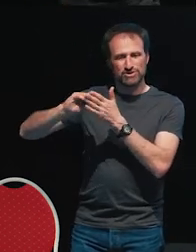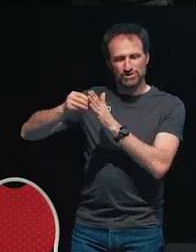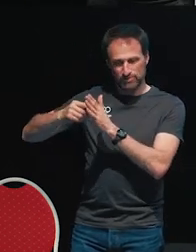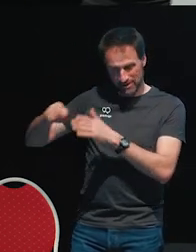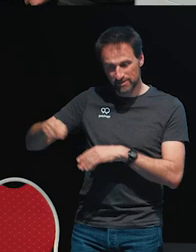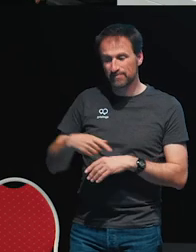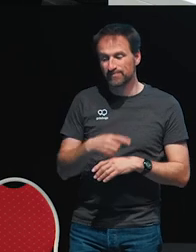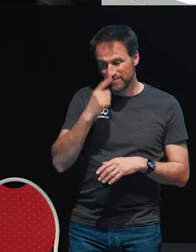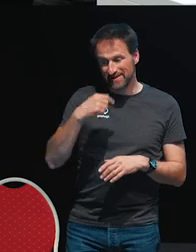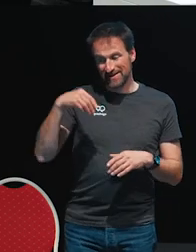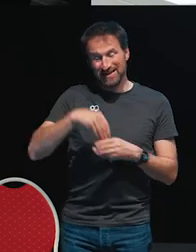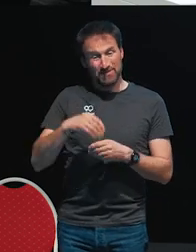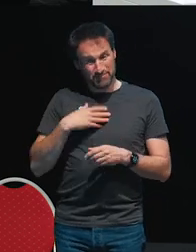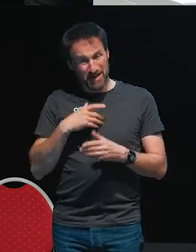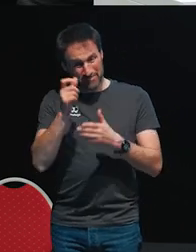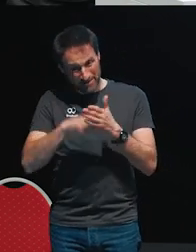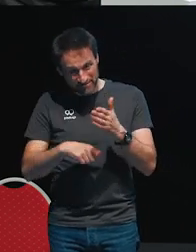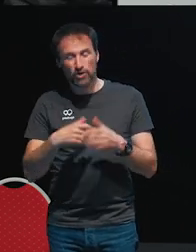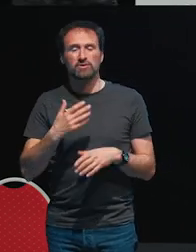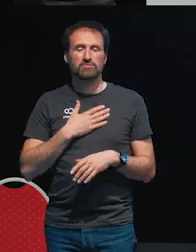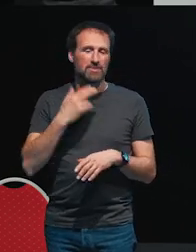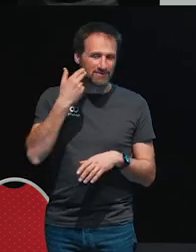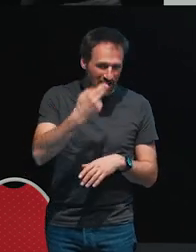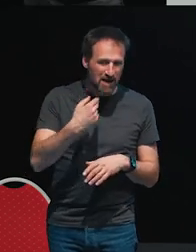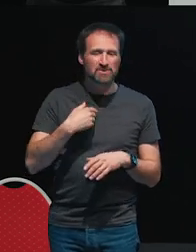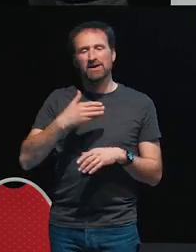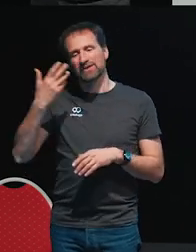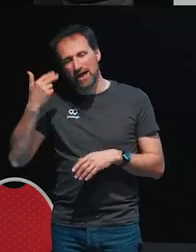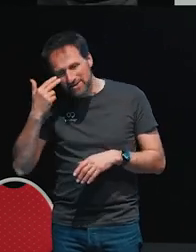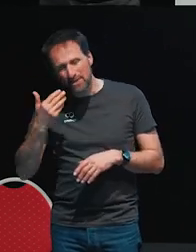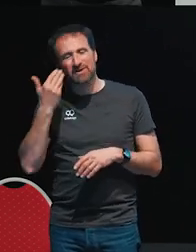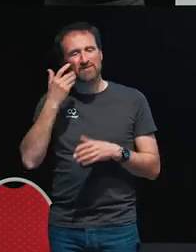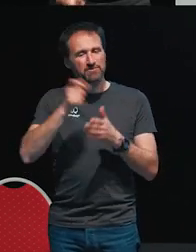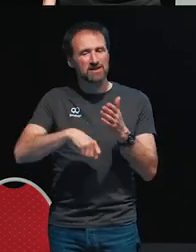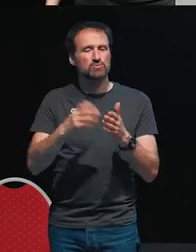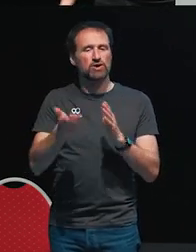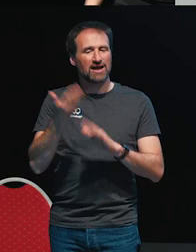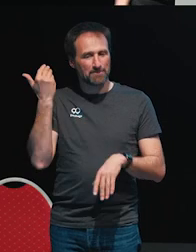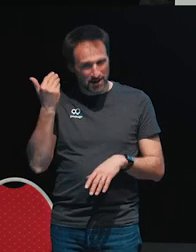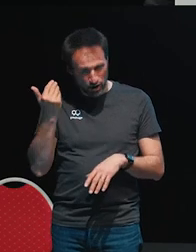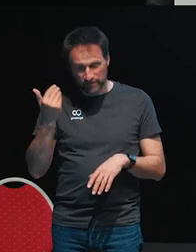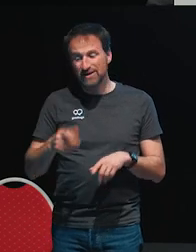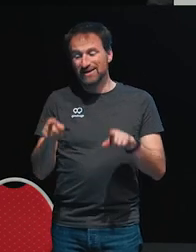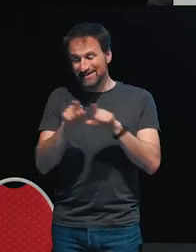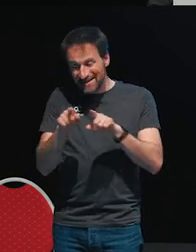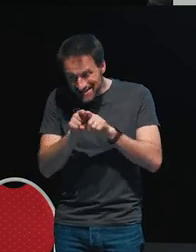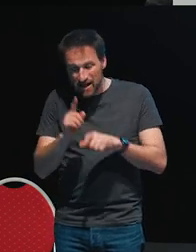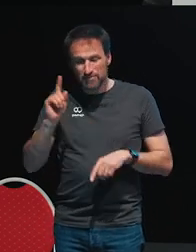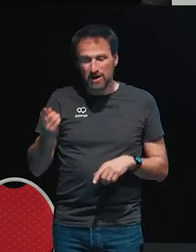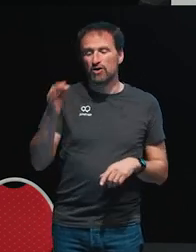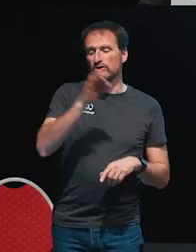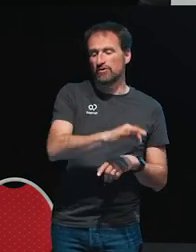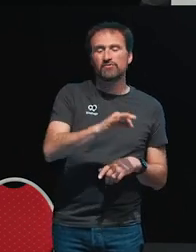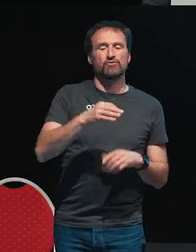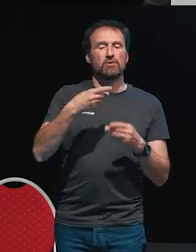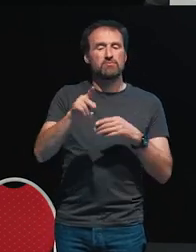passport. My password, it says my name, my surname, when the password expires. The same can be true for a JSON Web Token payload. It can contain a lot